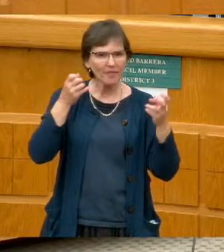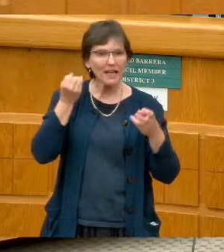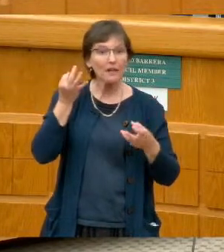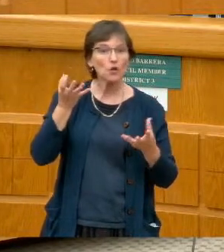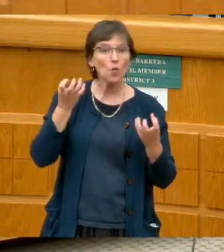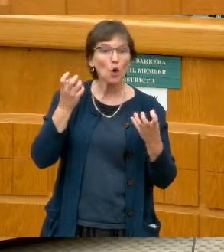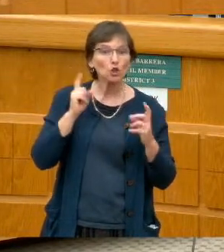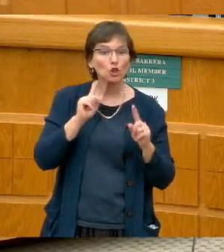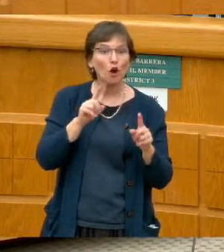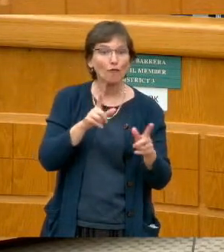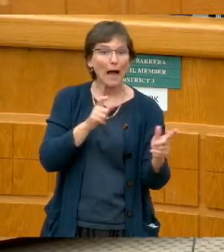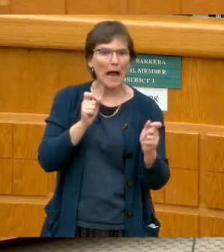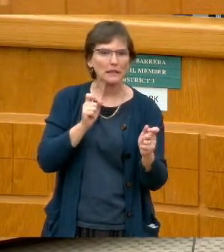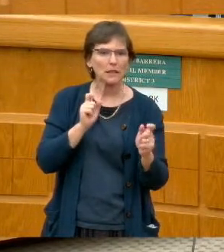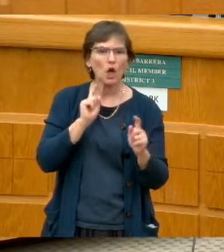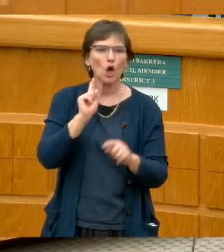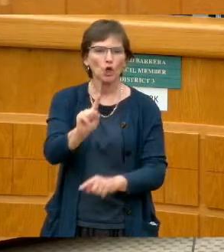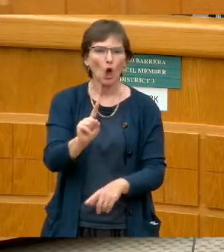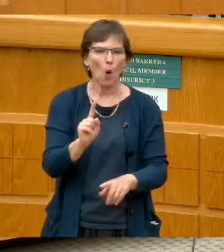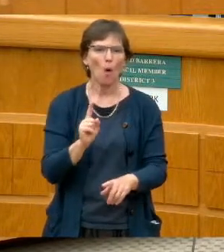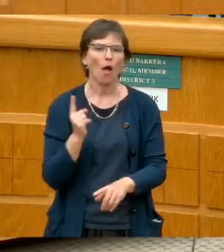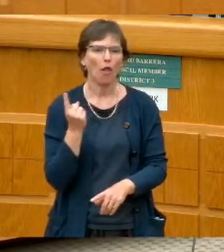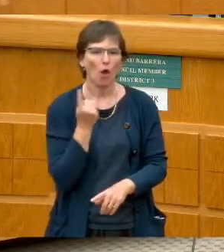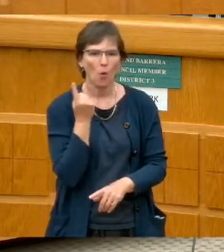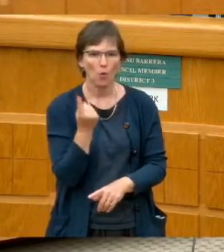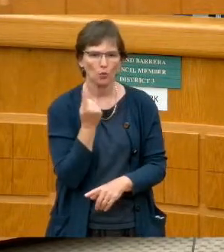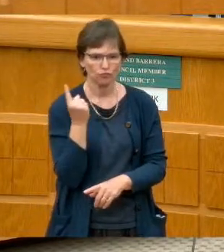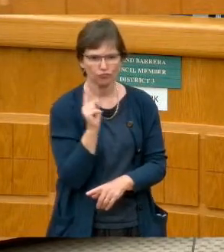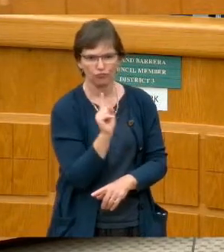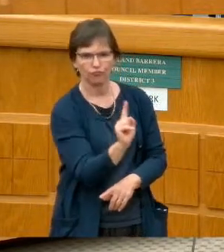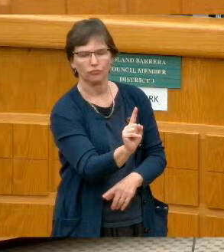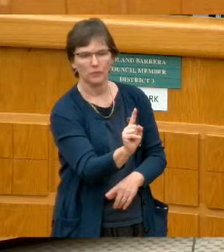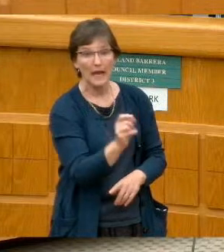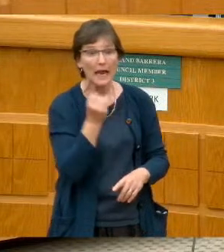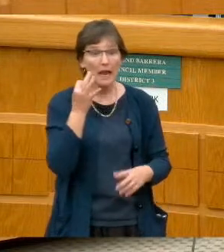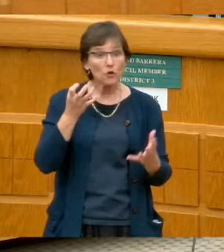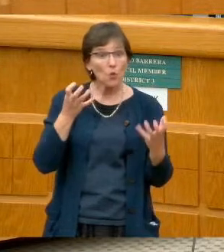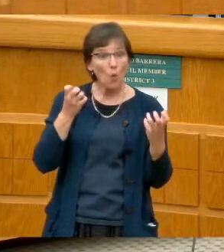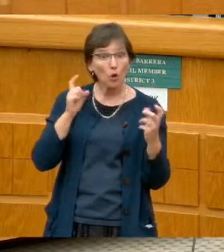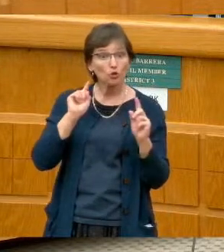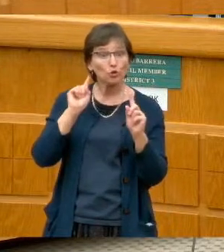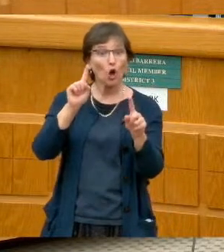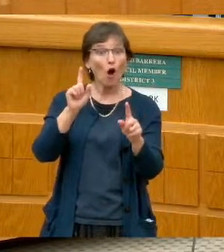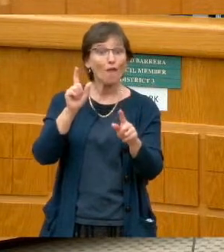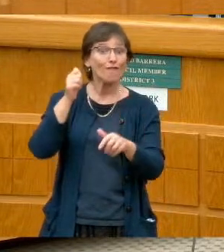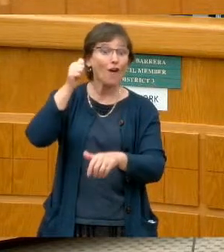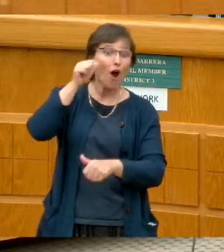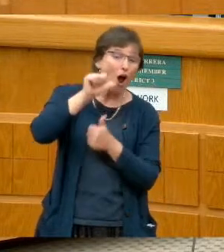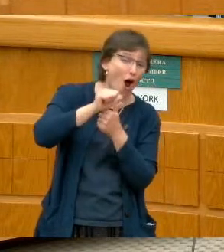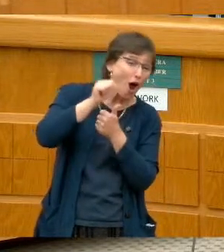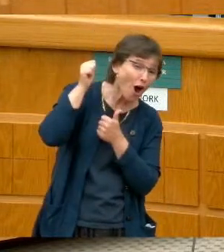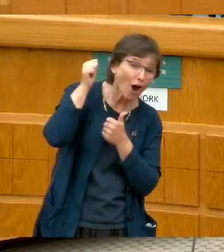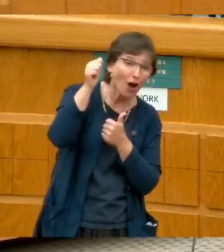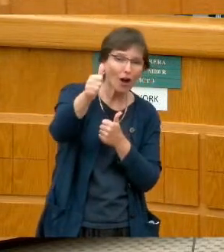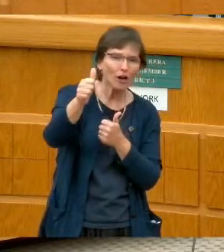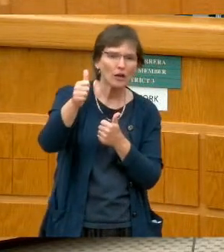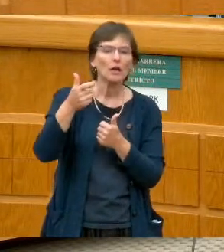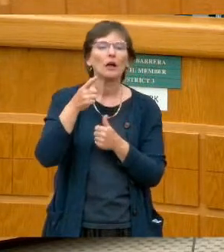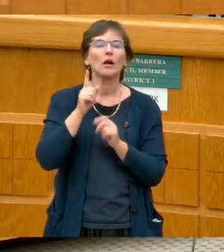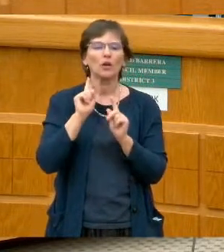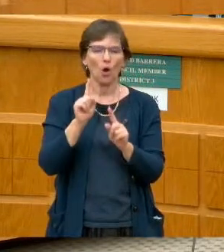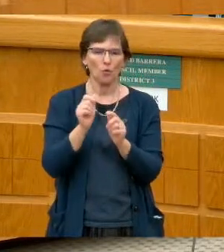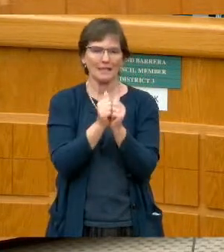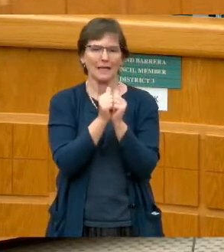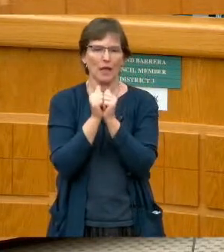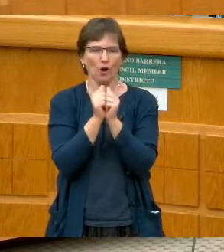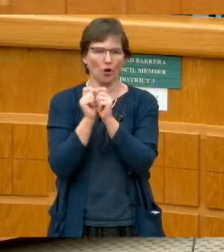like, if you want to go fast, go alone. But if you want to go far, go together.